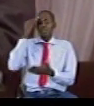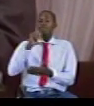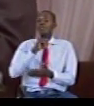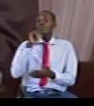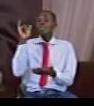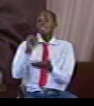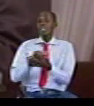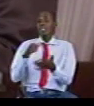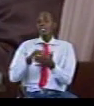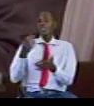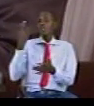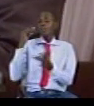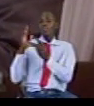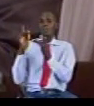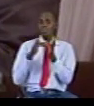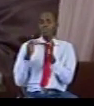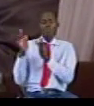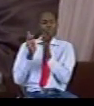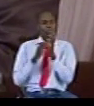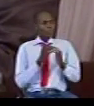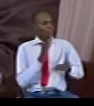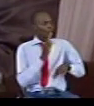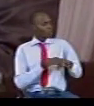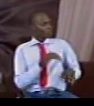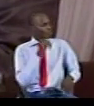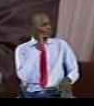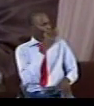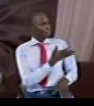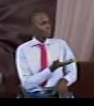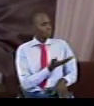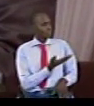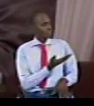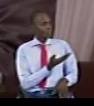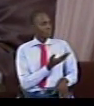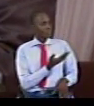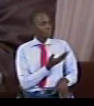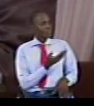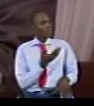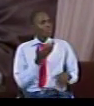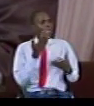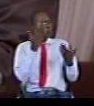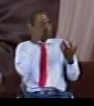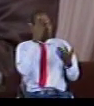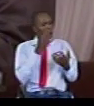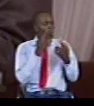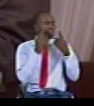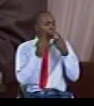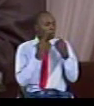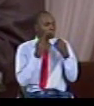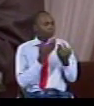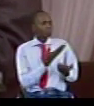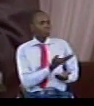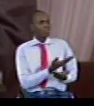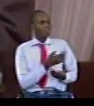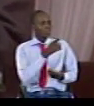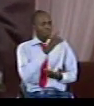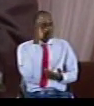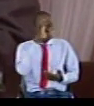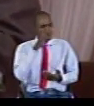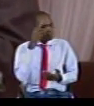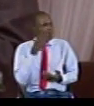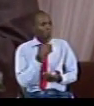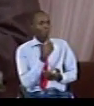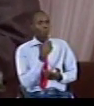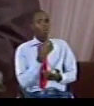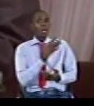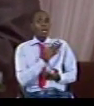Jesus. Jesus saith unto her, 'Woman, why weepest thou? Whom seekest thou?' She,